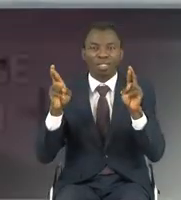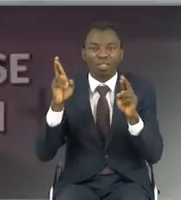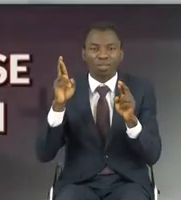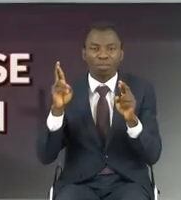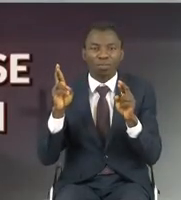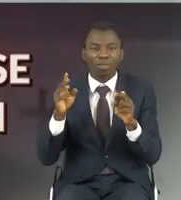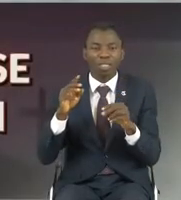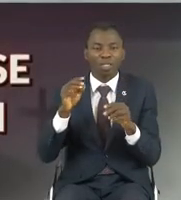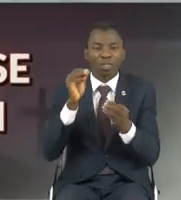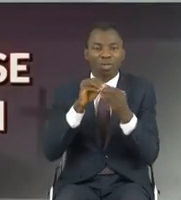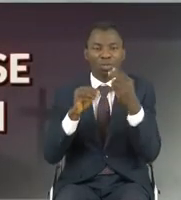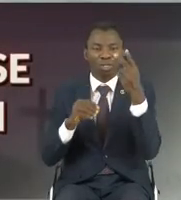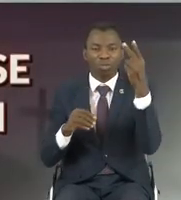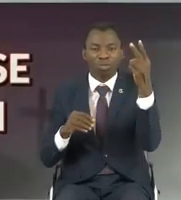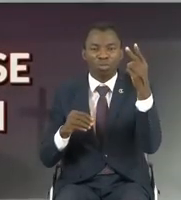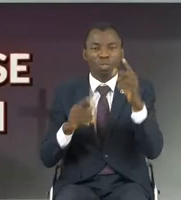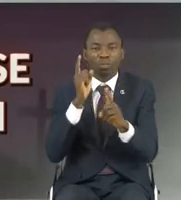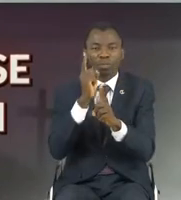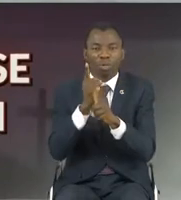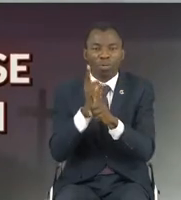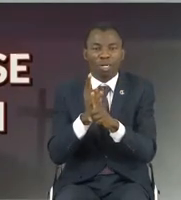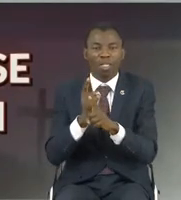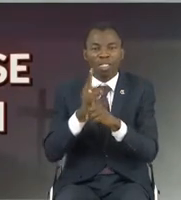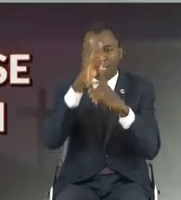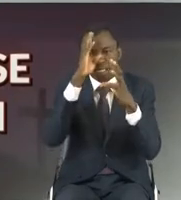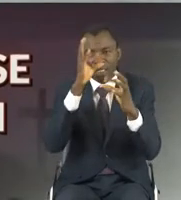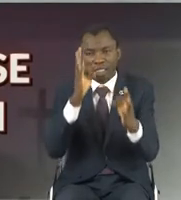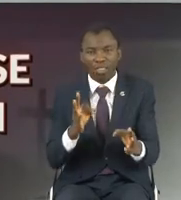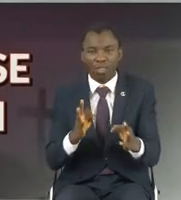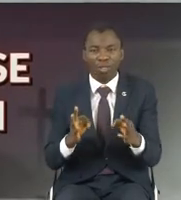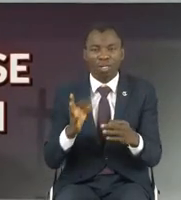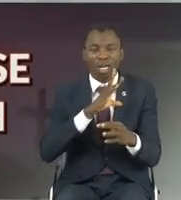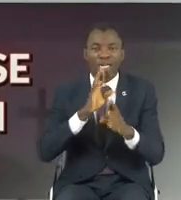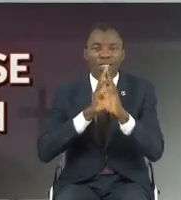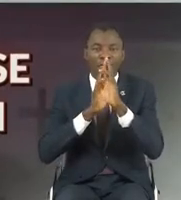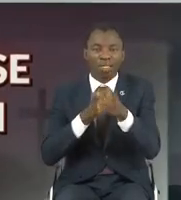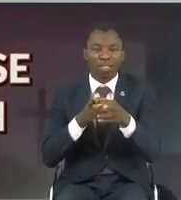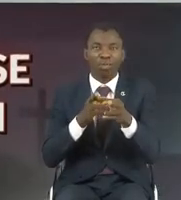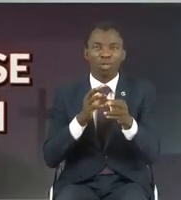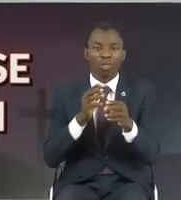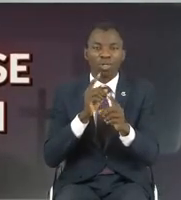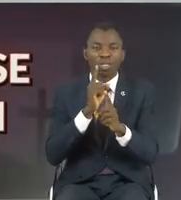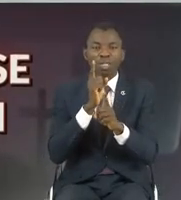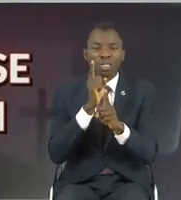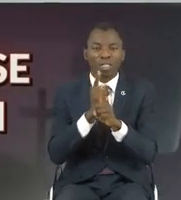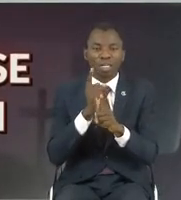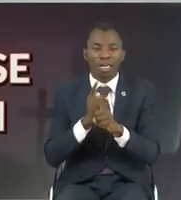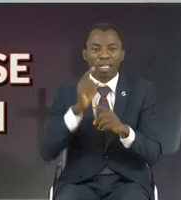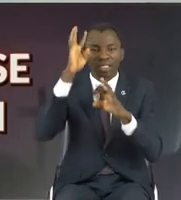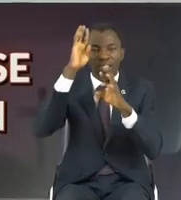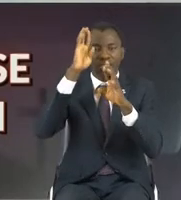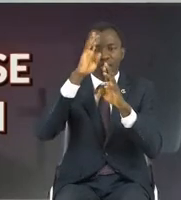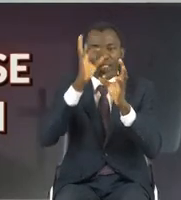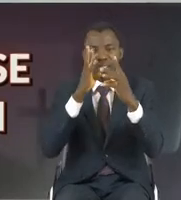decision and response to his consummate redemption.